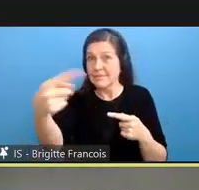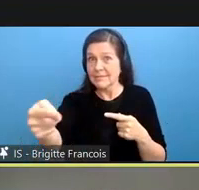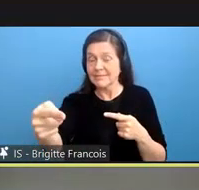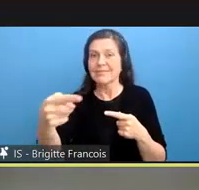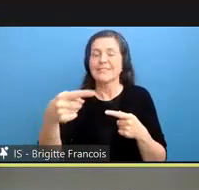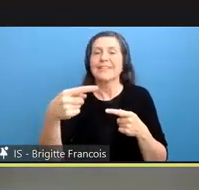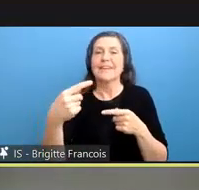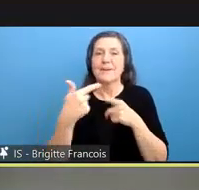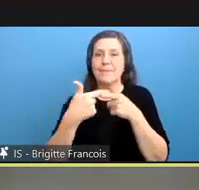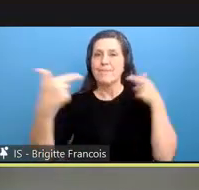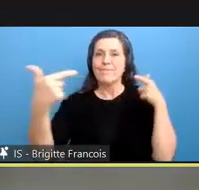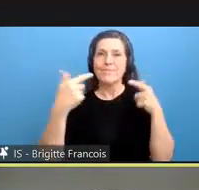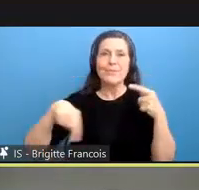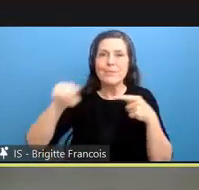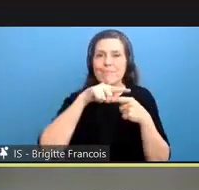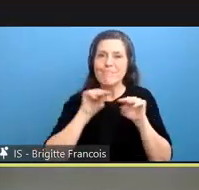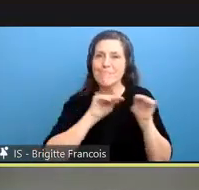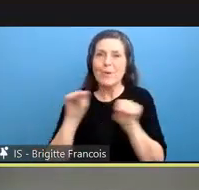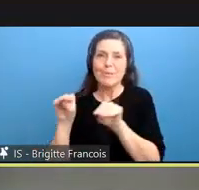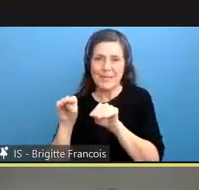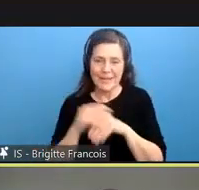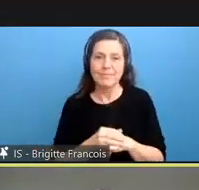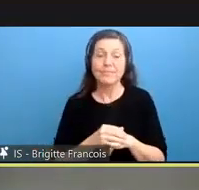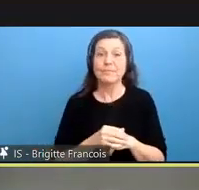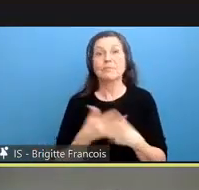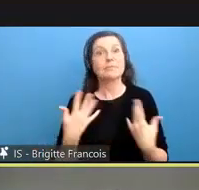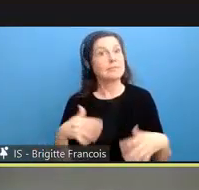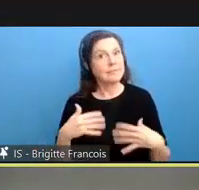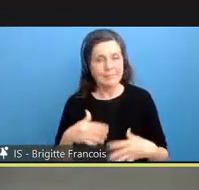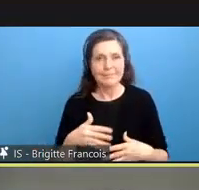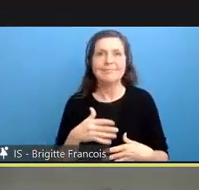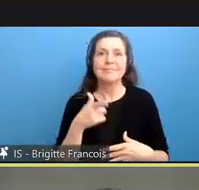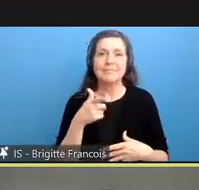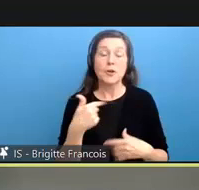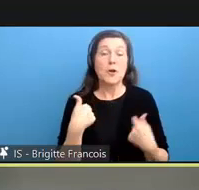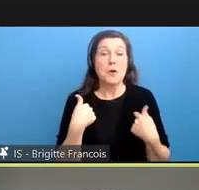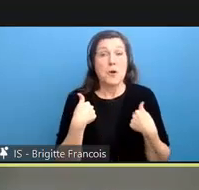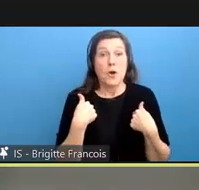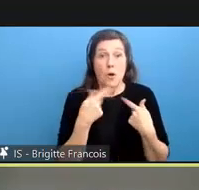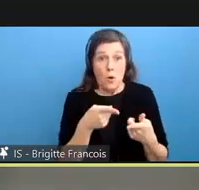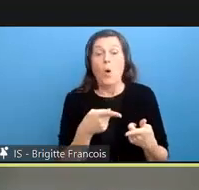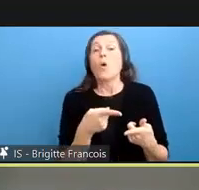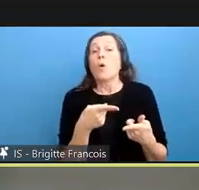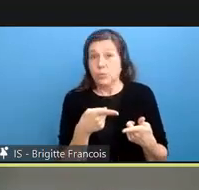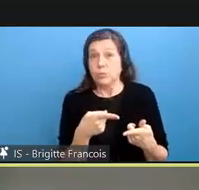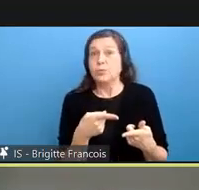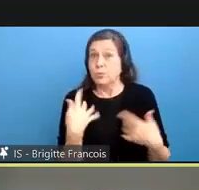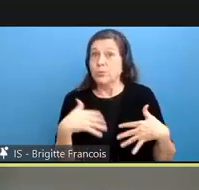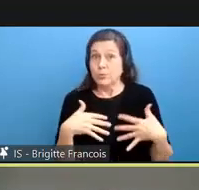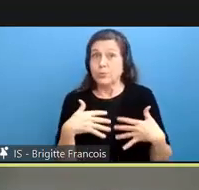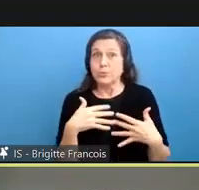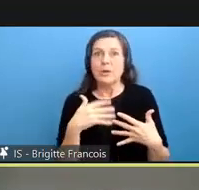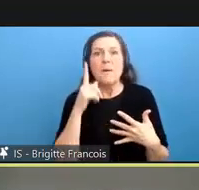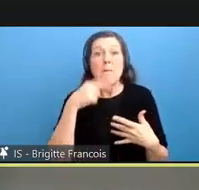because interesting to hear that, and interesting but not surprising to hear that a lot of the